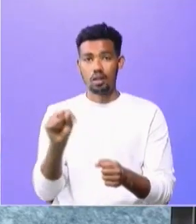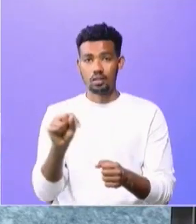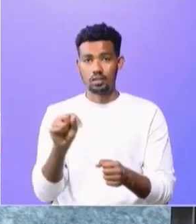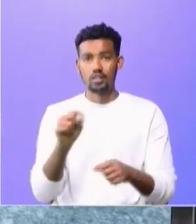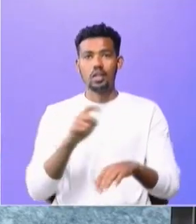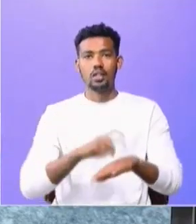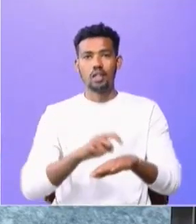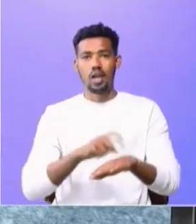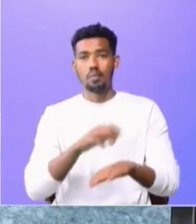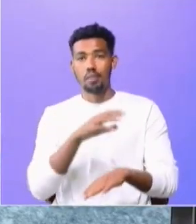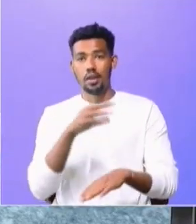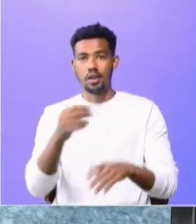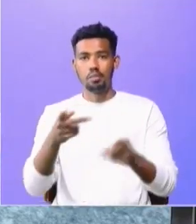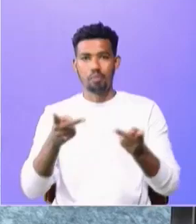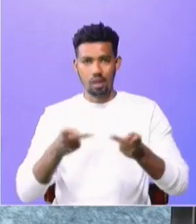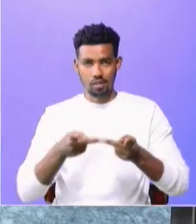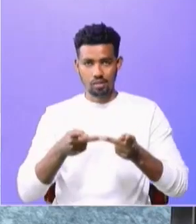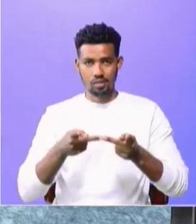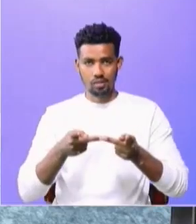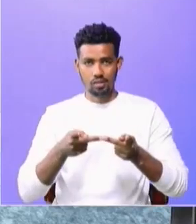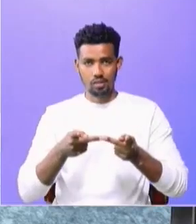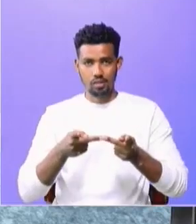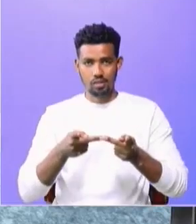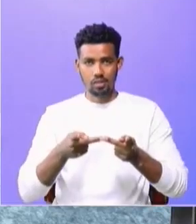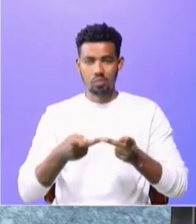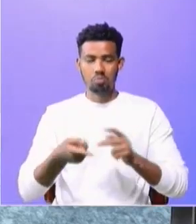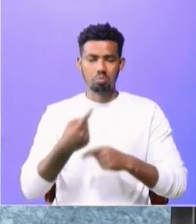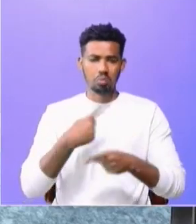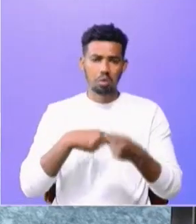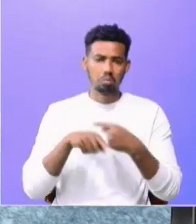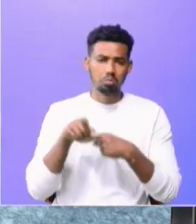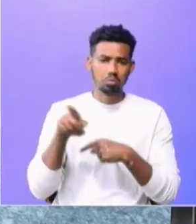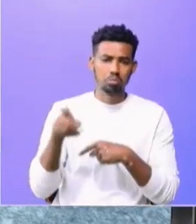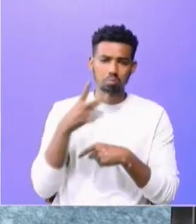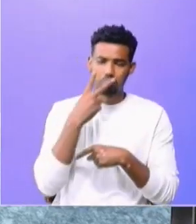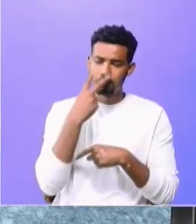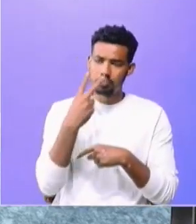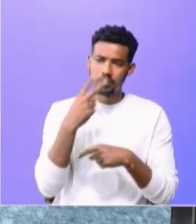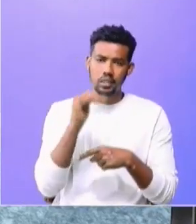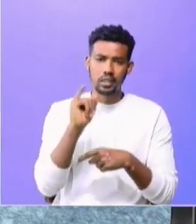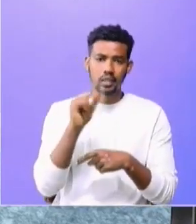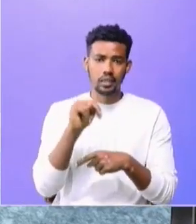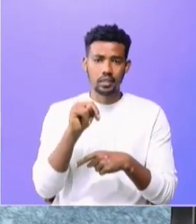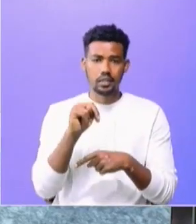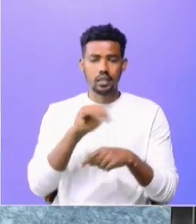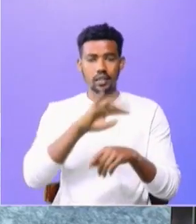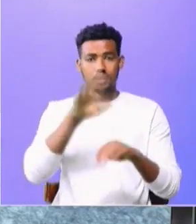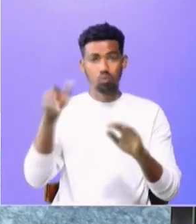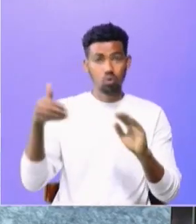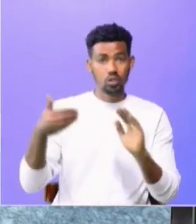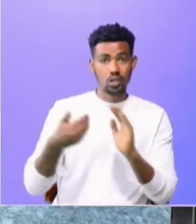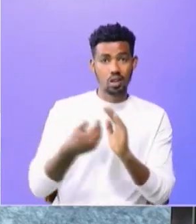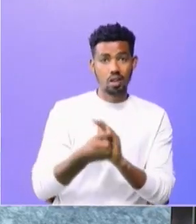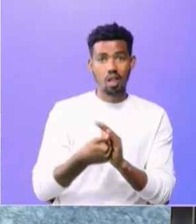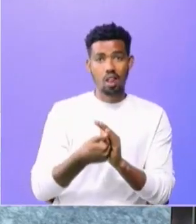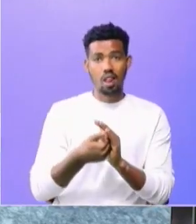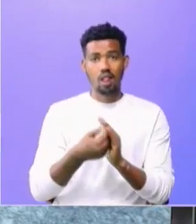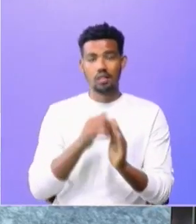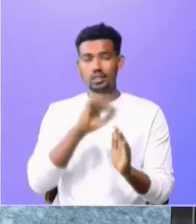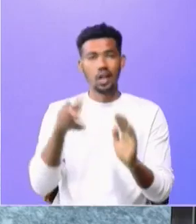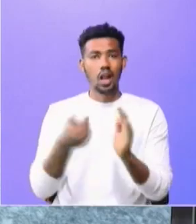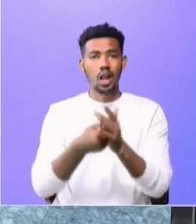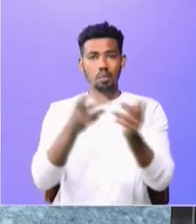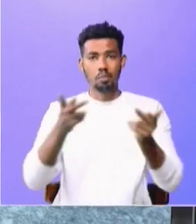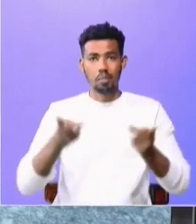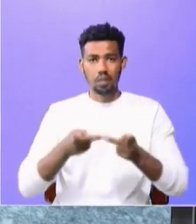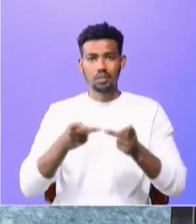time and place. So when we come to here, we can use in for general, and general places